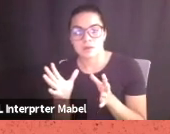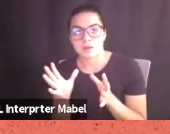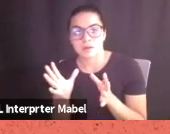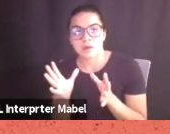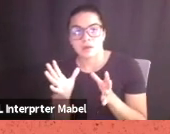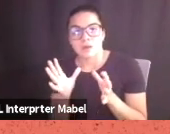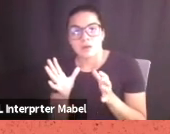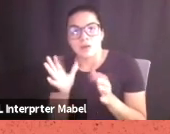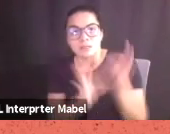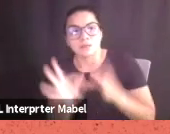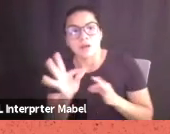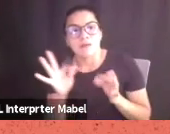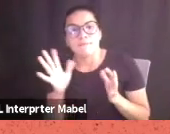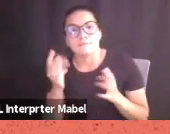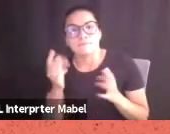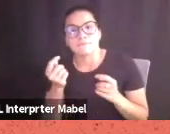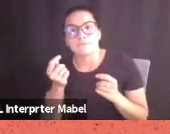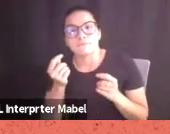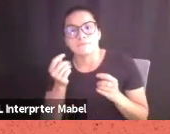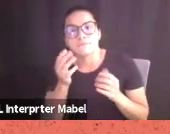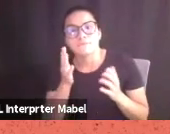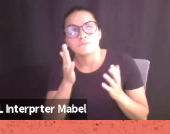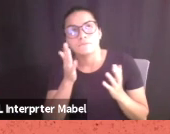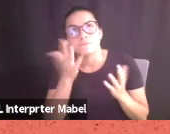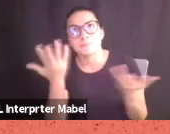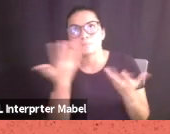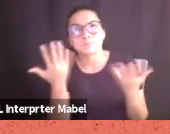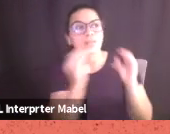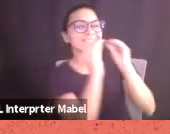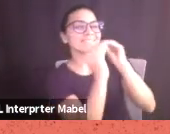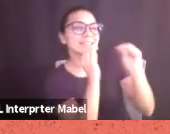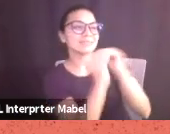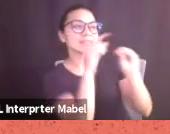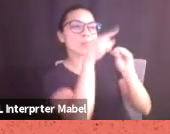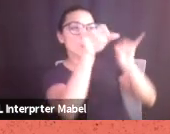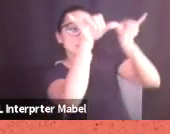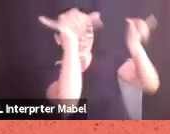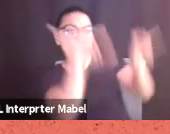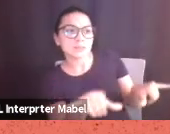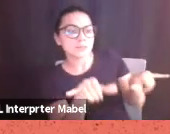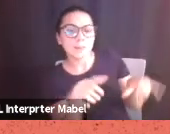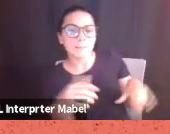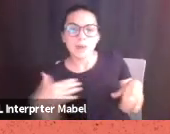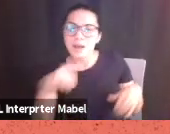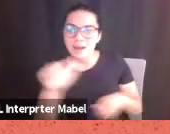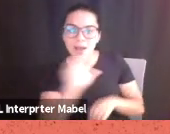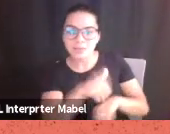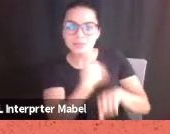chipping away at the current systems that weren't designed with those most impacted in